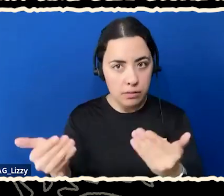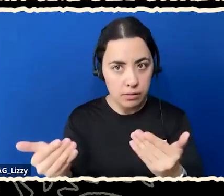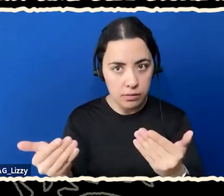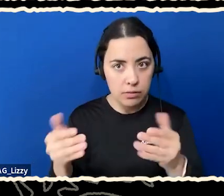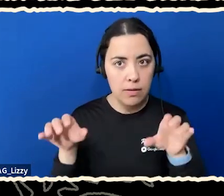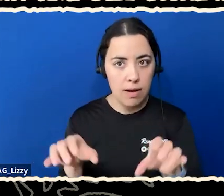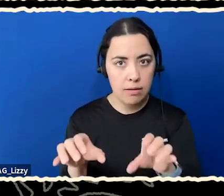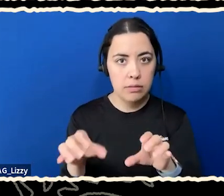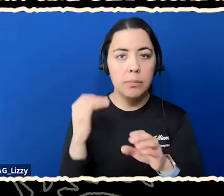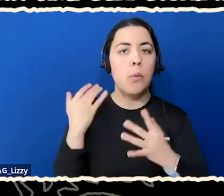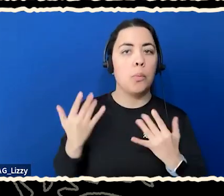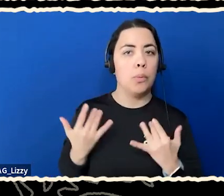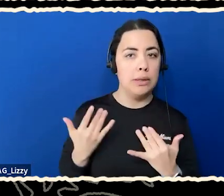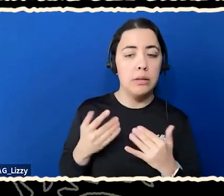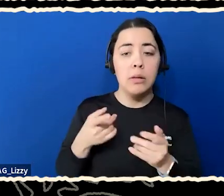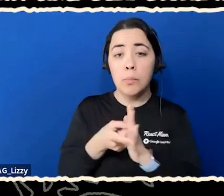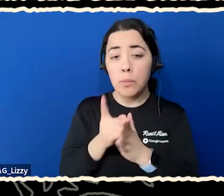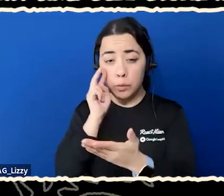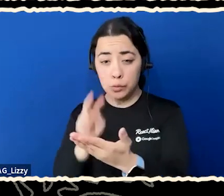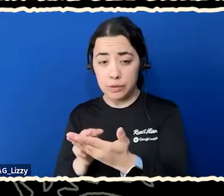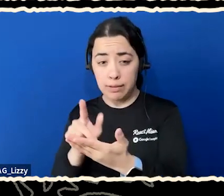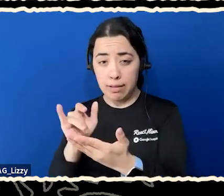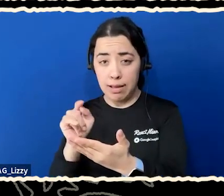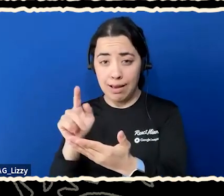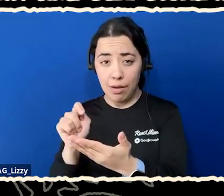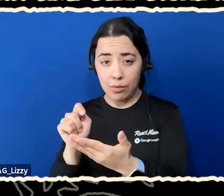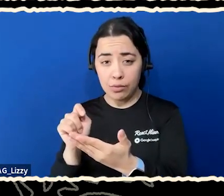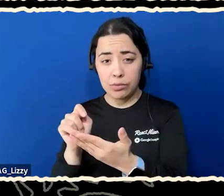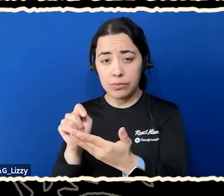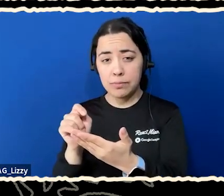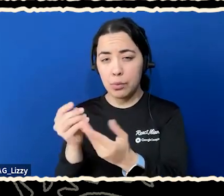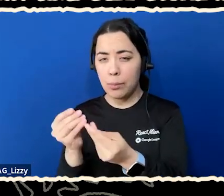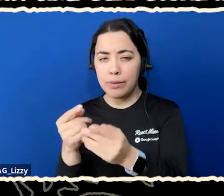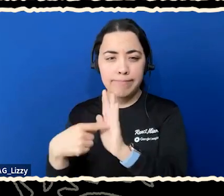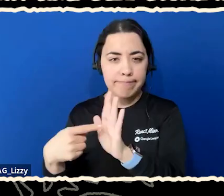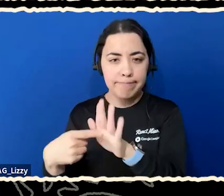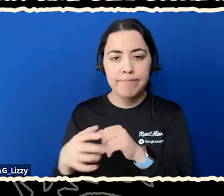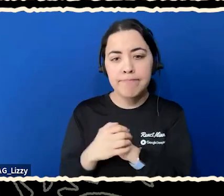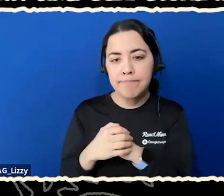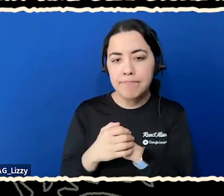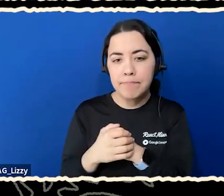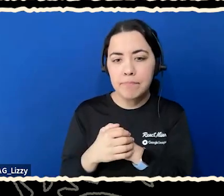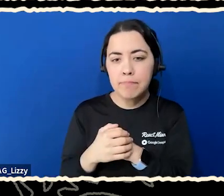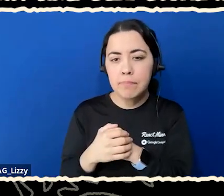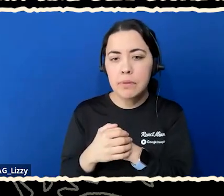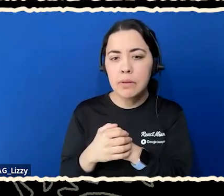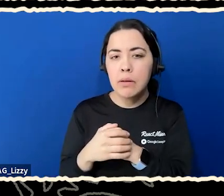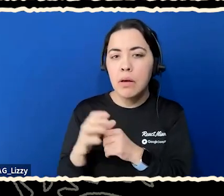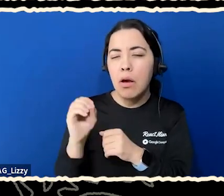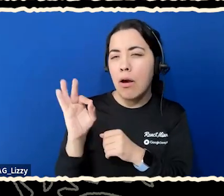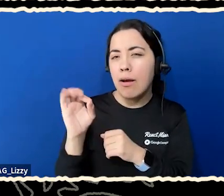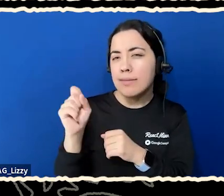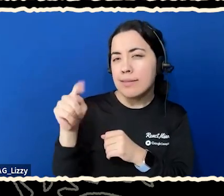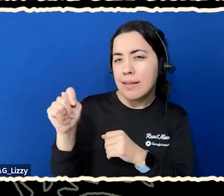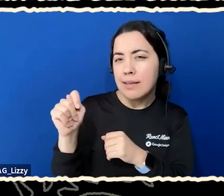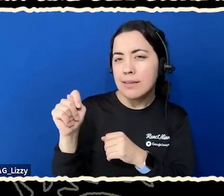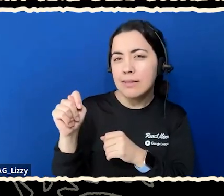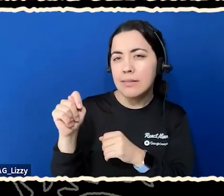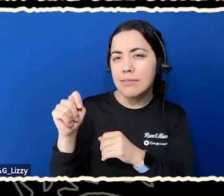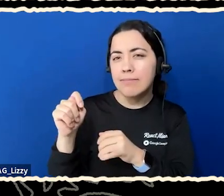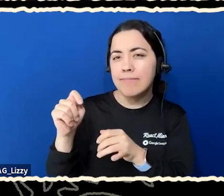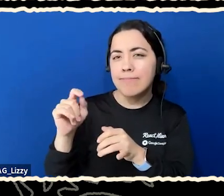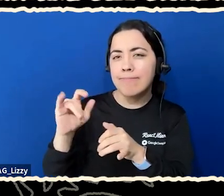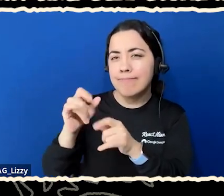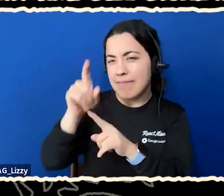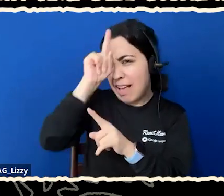But the moment you read the layout property, like, I don't know, offset height or get bounding client rect, the browser has to